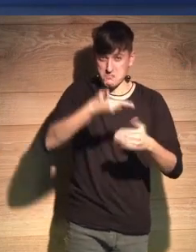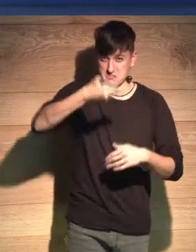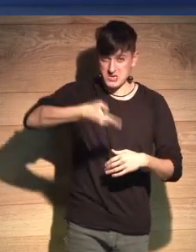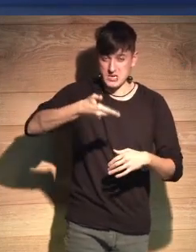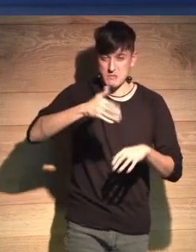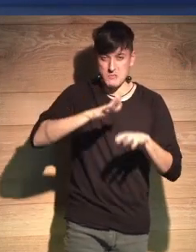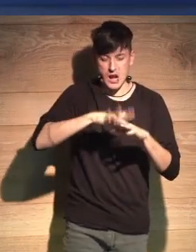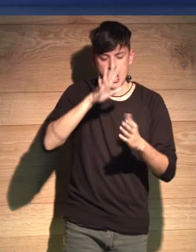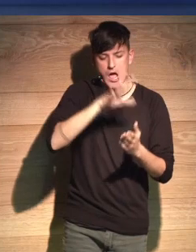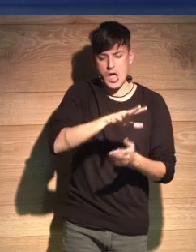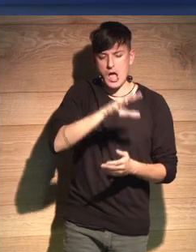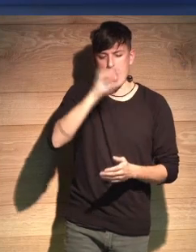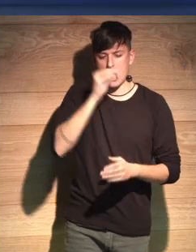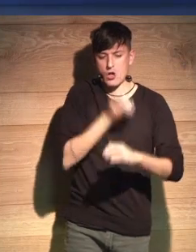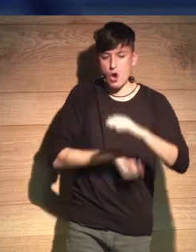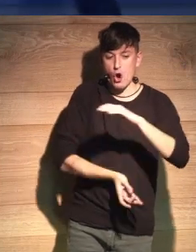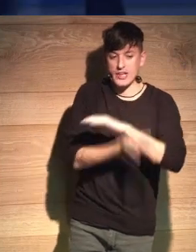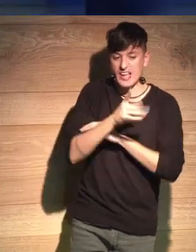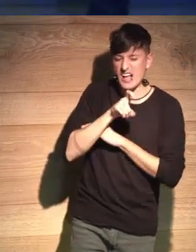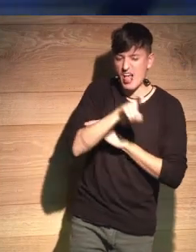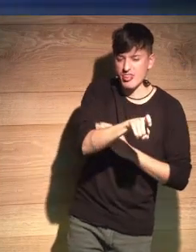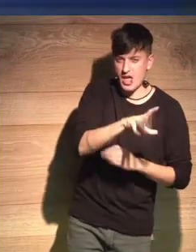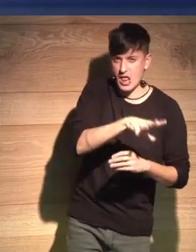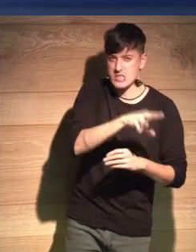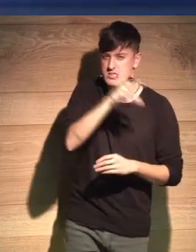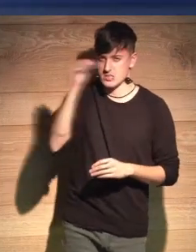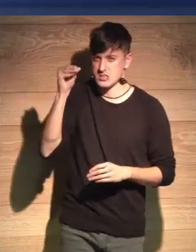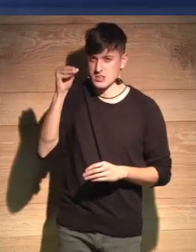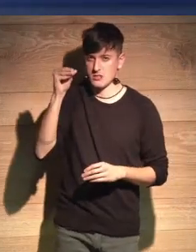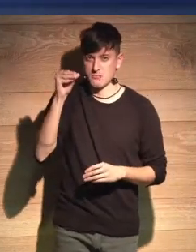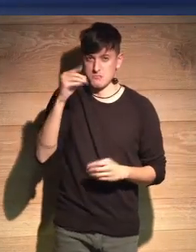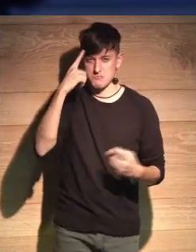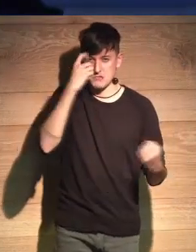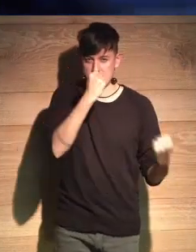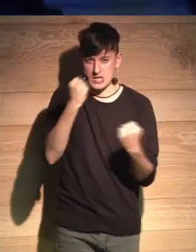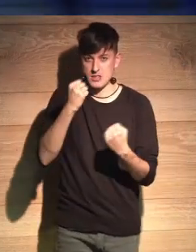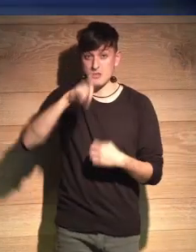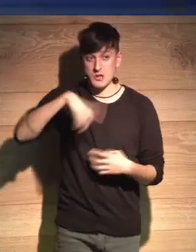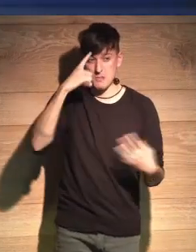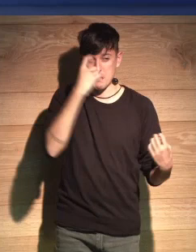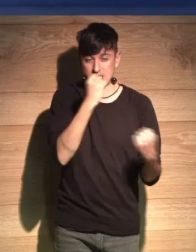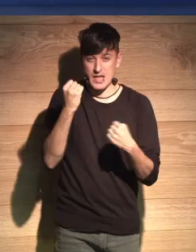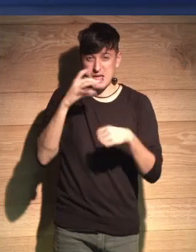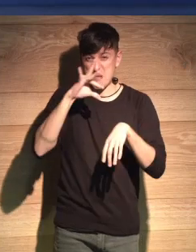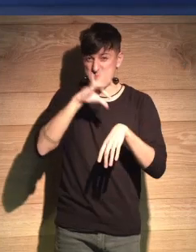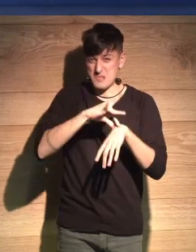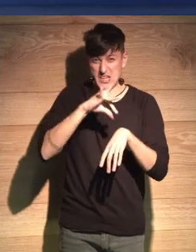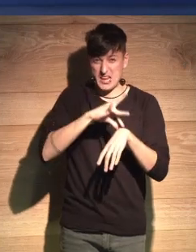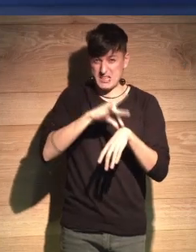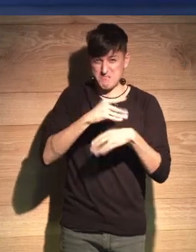been involved in a very important part of the research